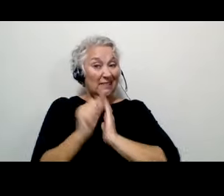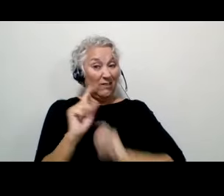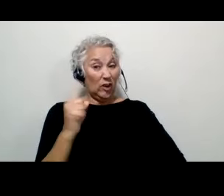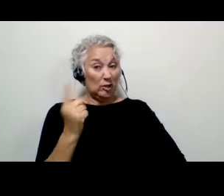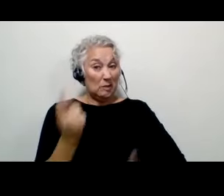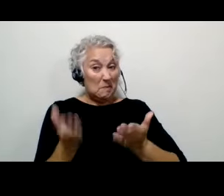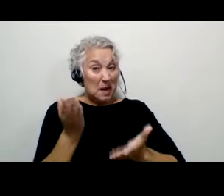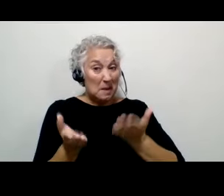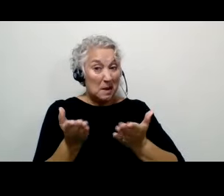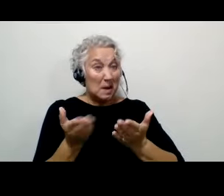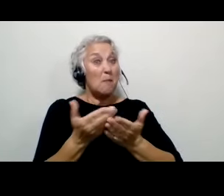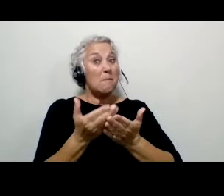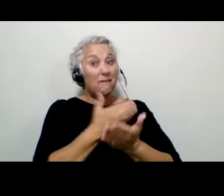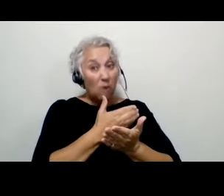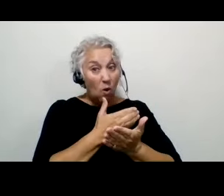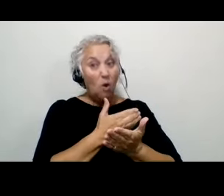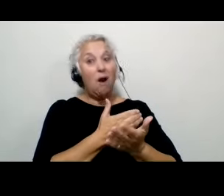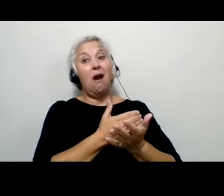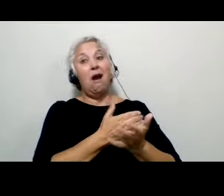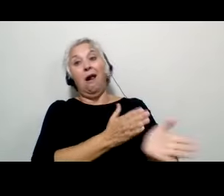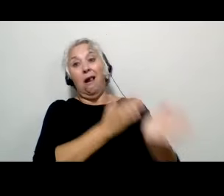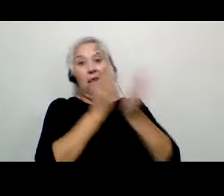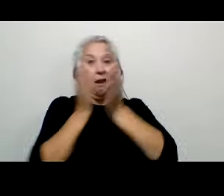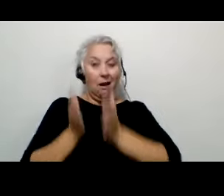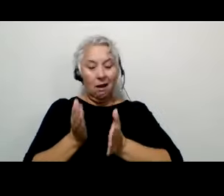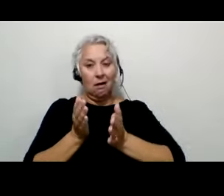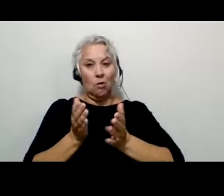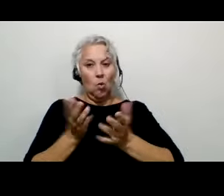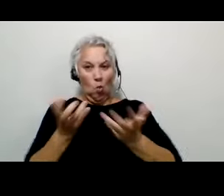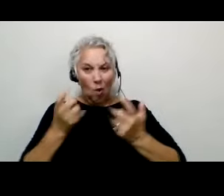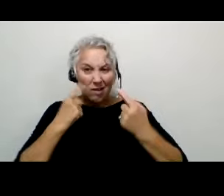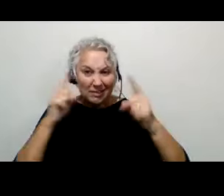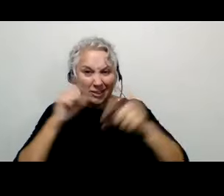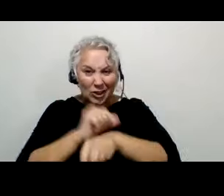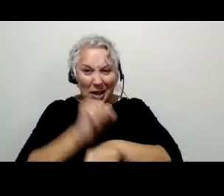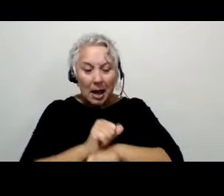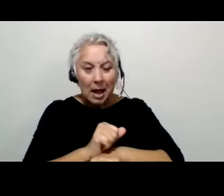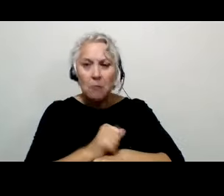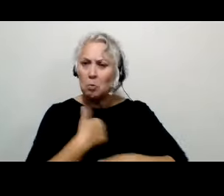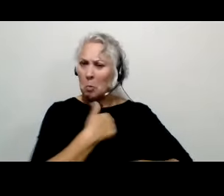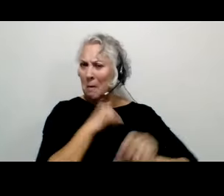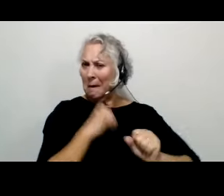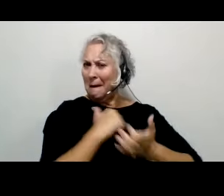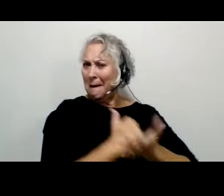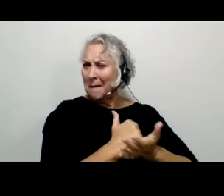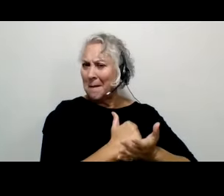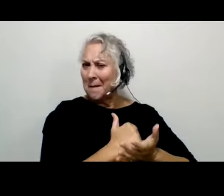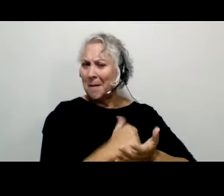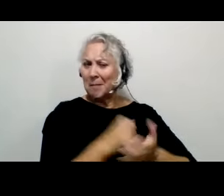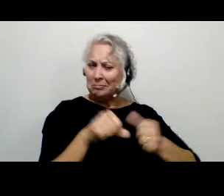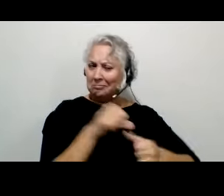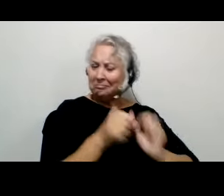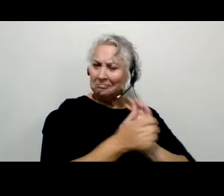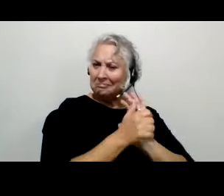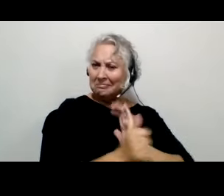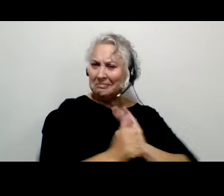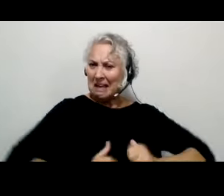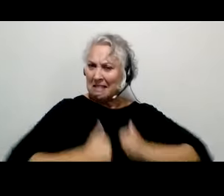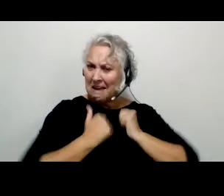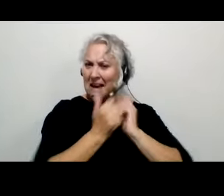before they can even get to where they can hope to be successful on the job. So we can do that too. We can do social skills, life